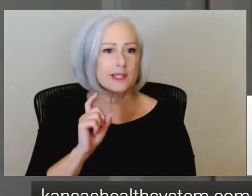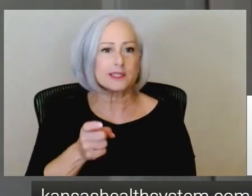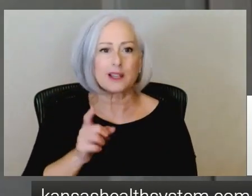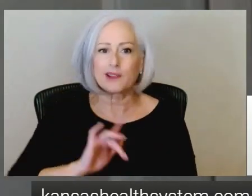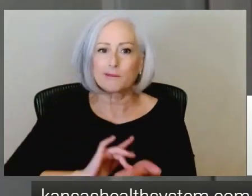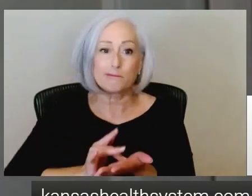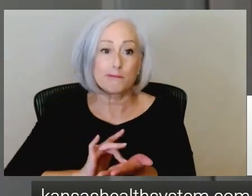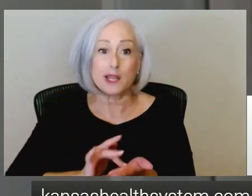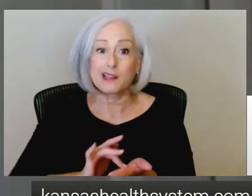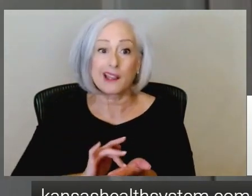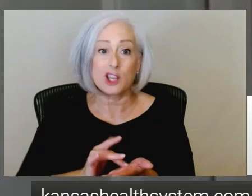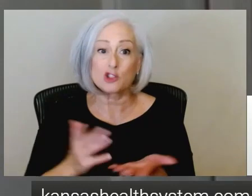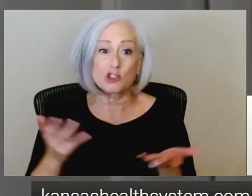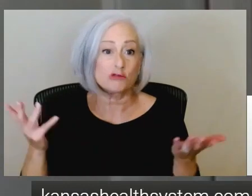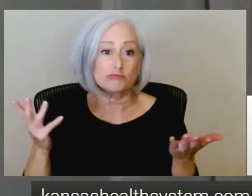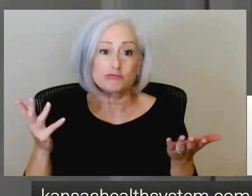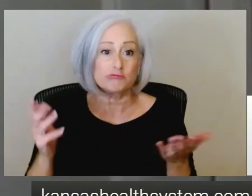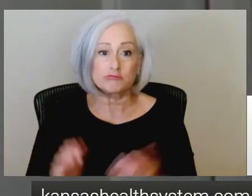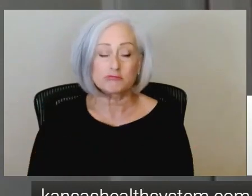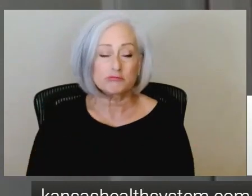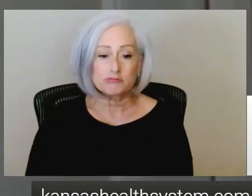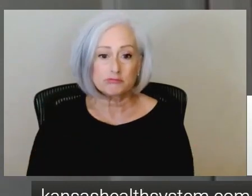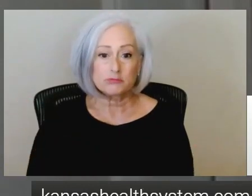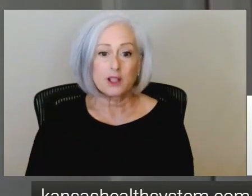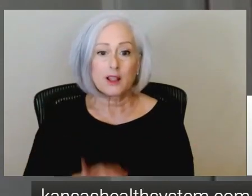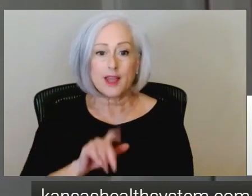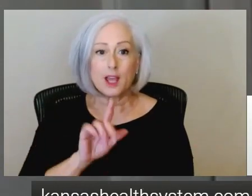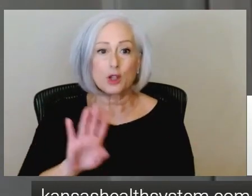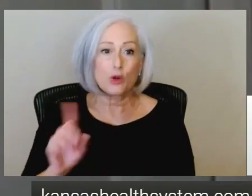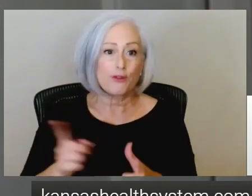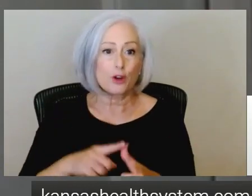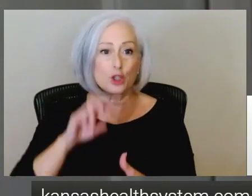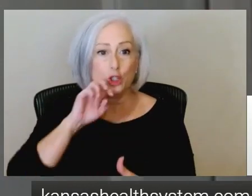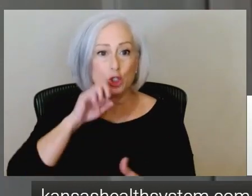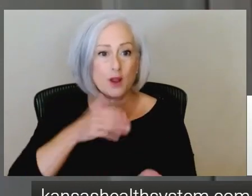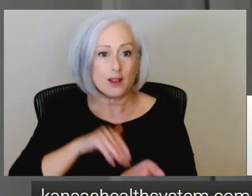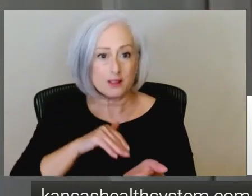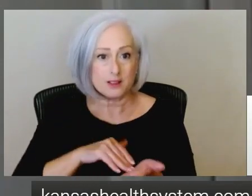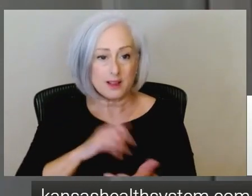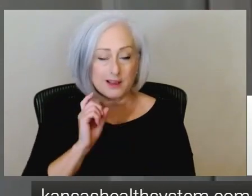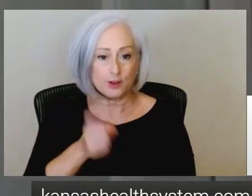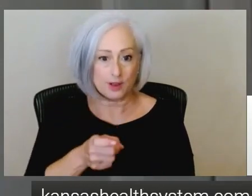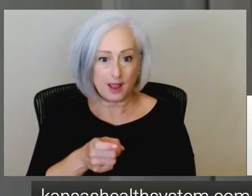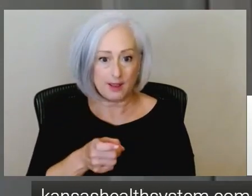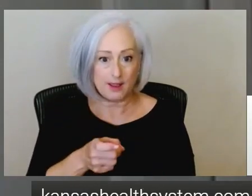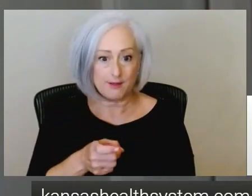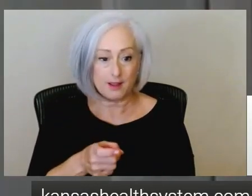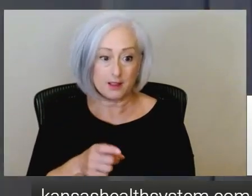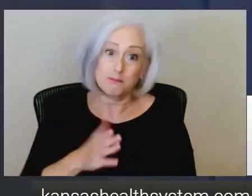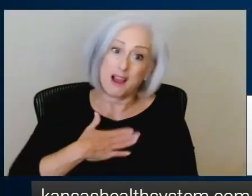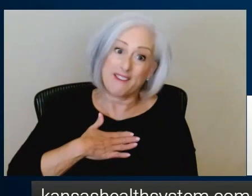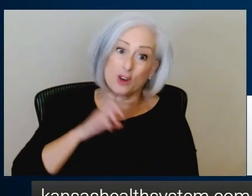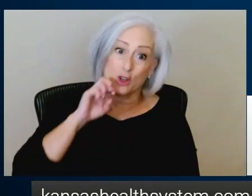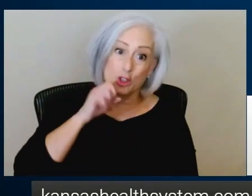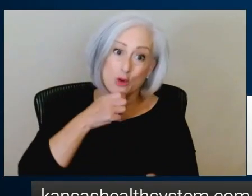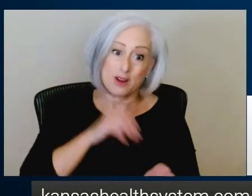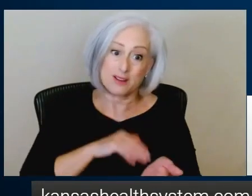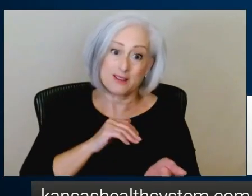medication that your original neurologist, which he retired, gave